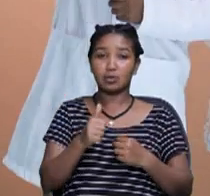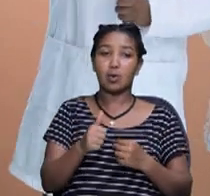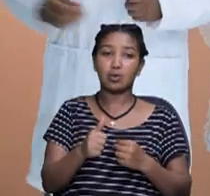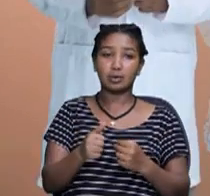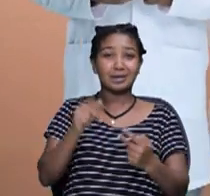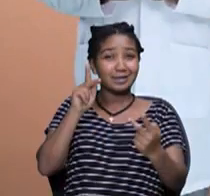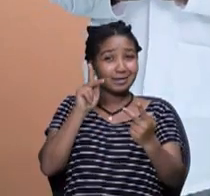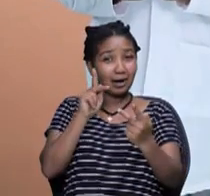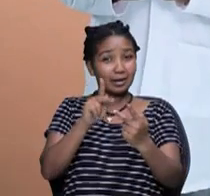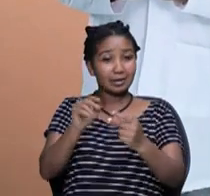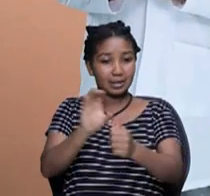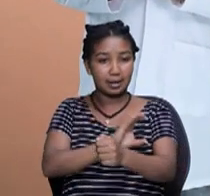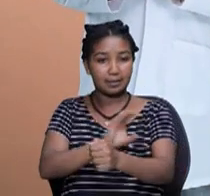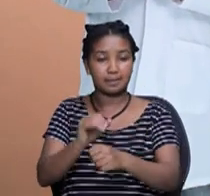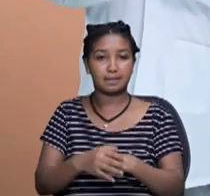own target cell.